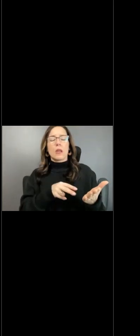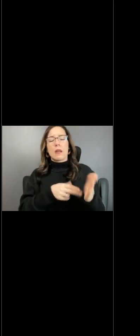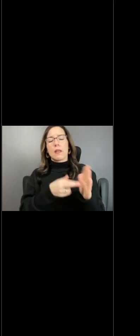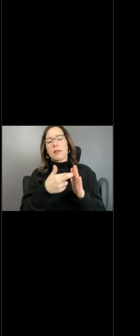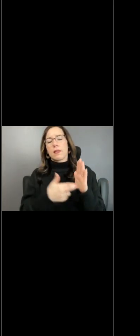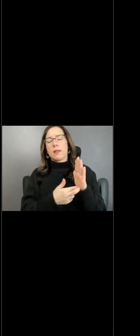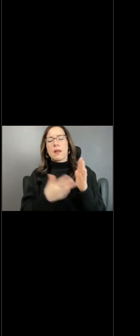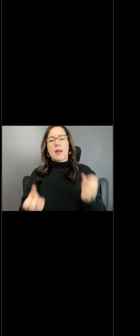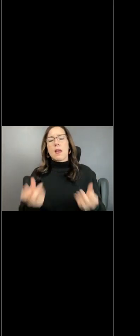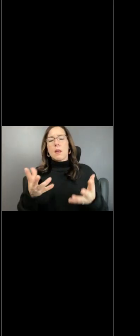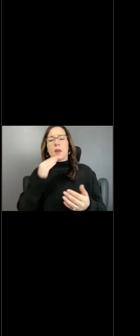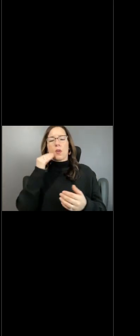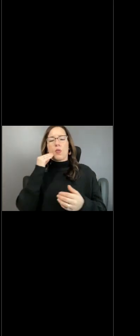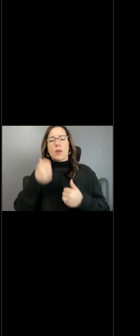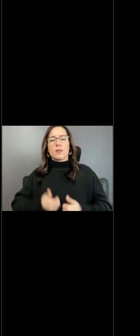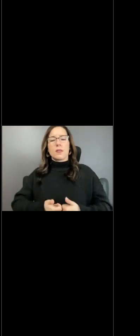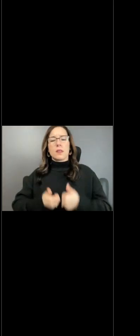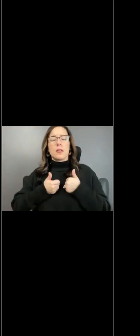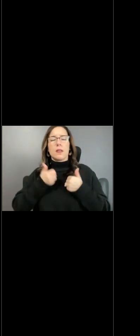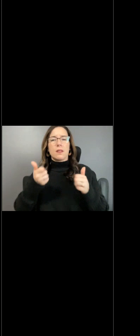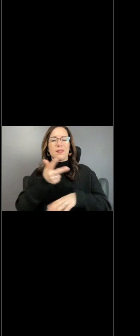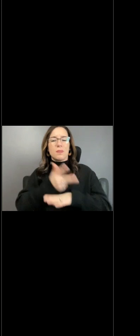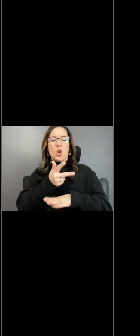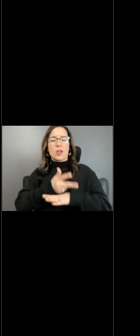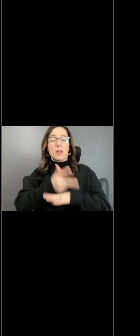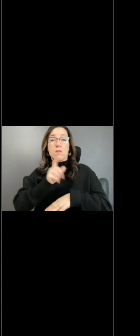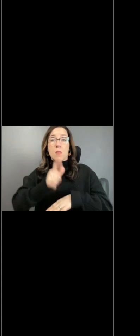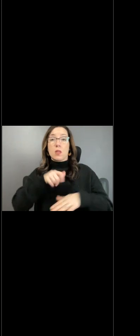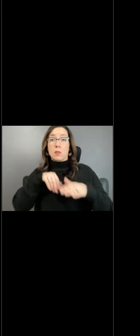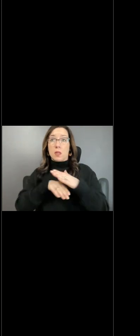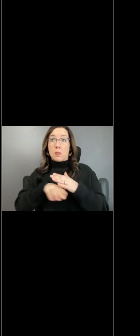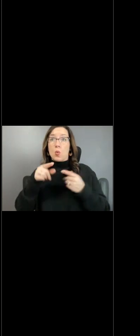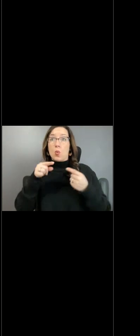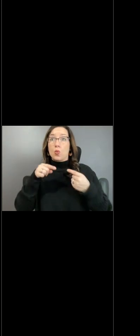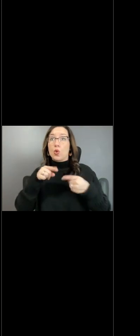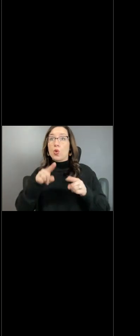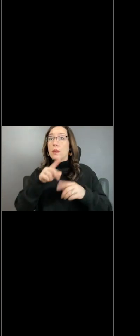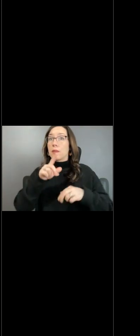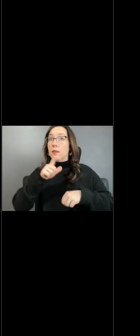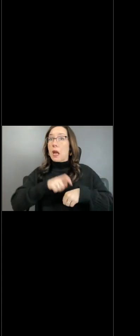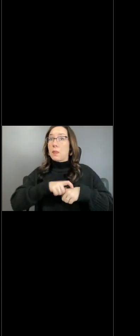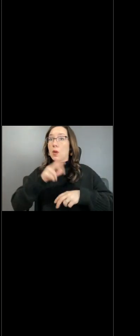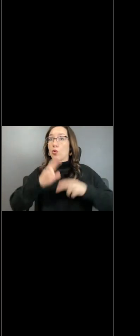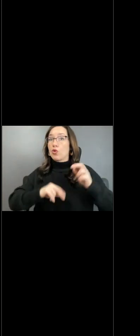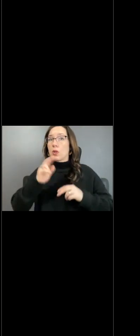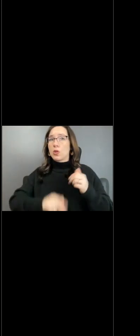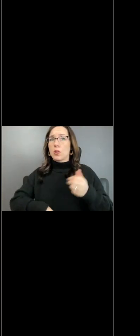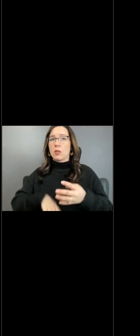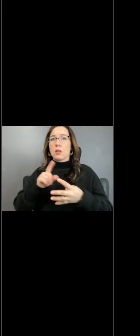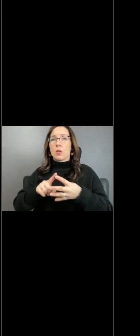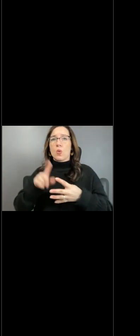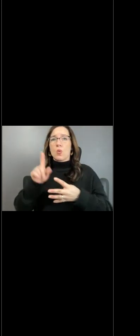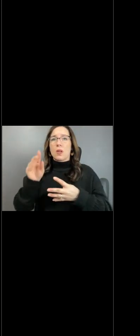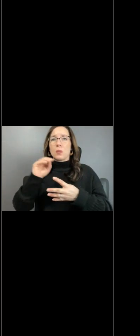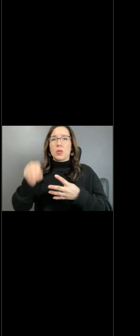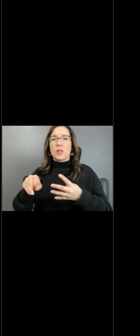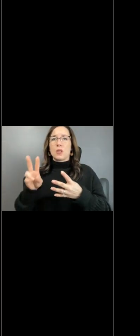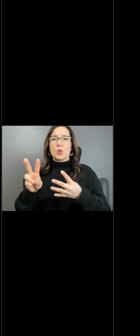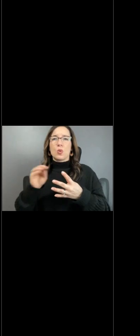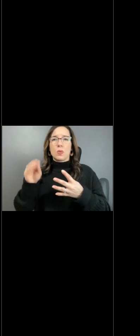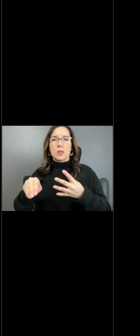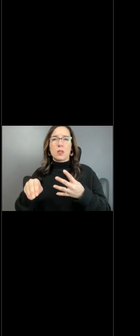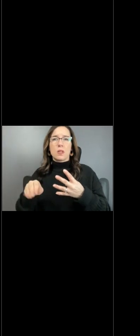resident parking spaces must be made accessible at the time of construction? Is it A, at least 1%,